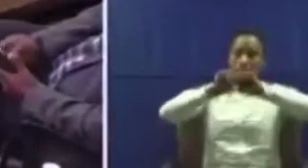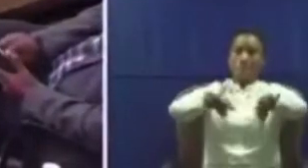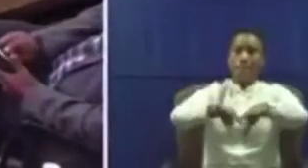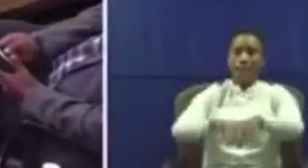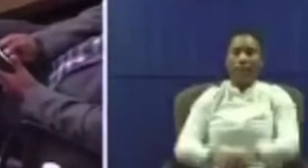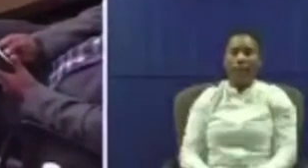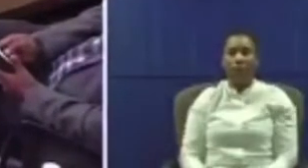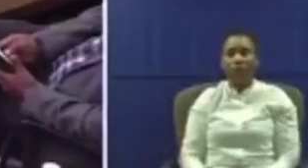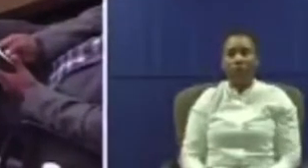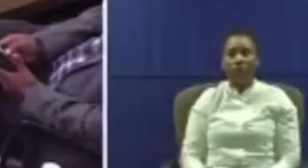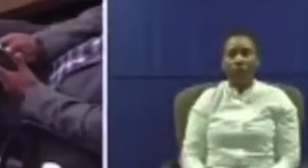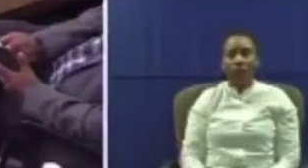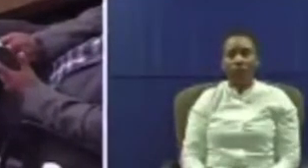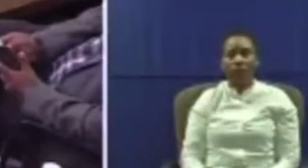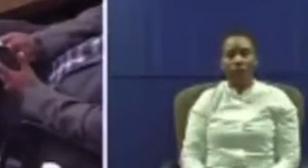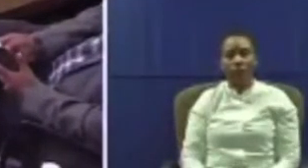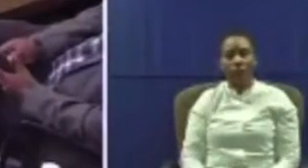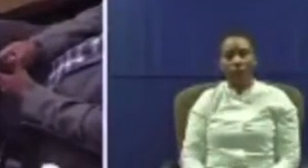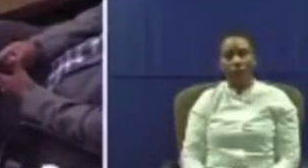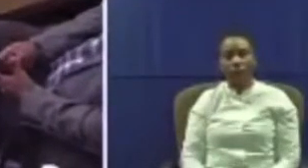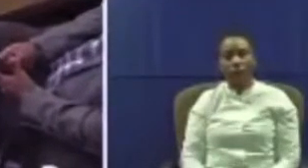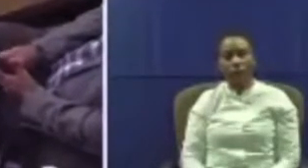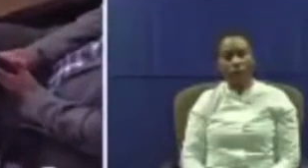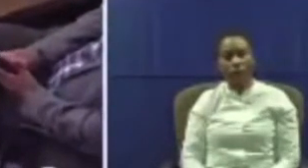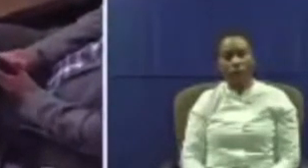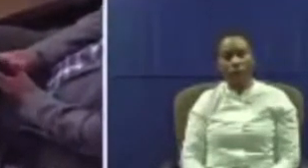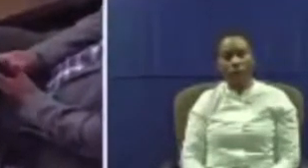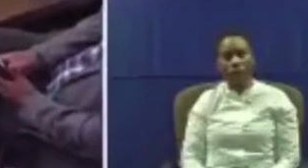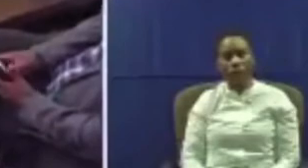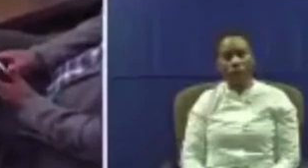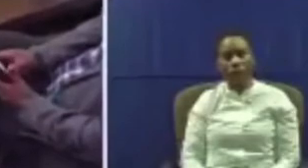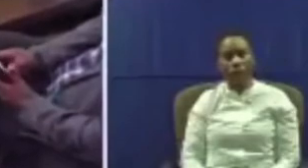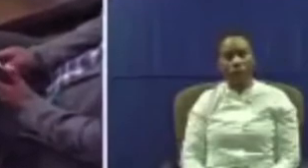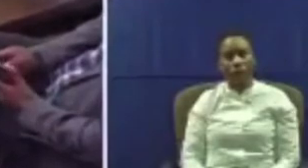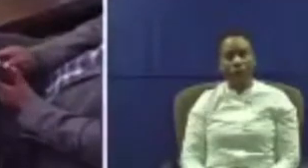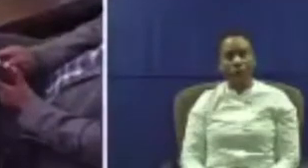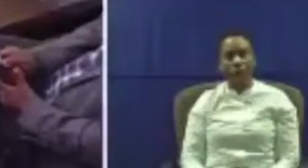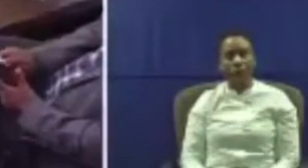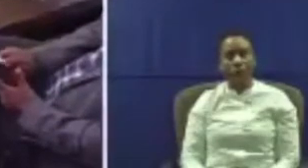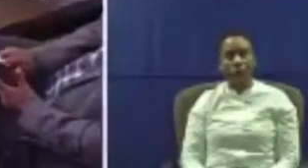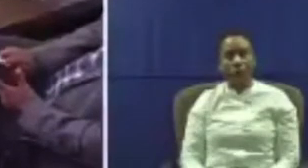Today you remember that women must be removed by women. Today, only today.